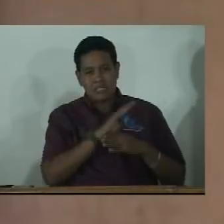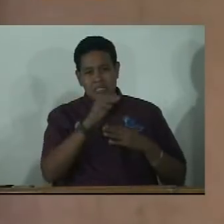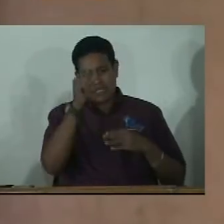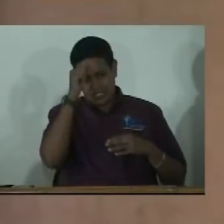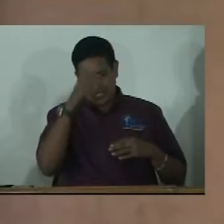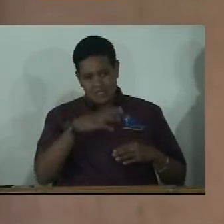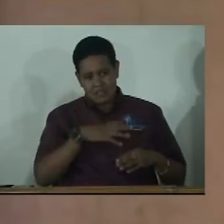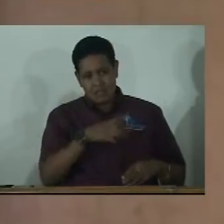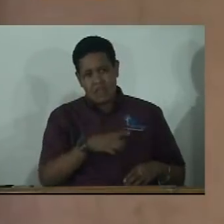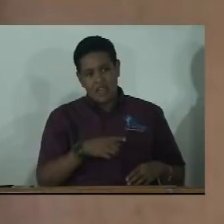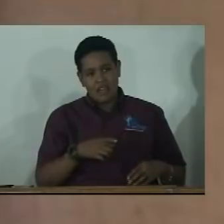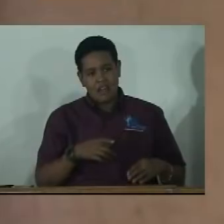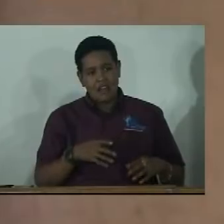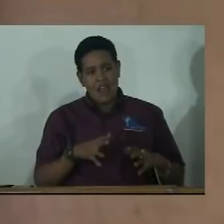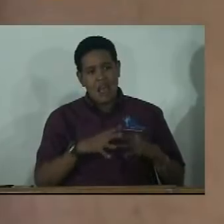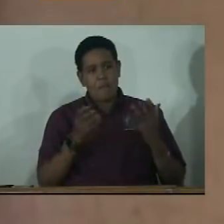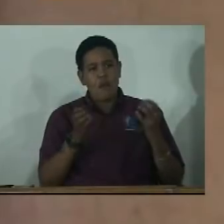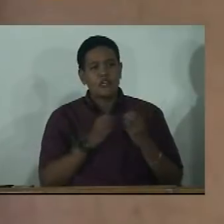more